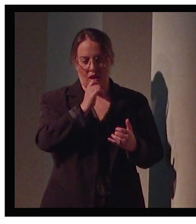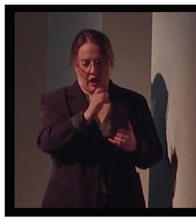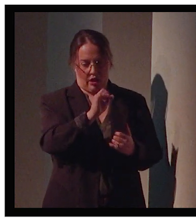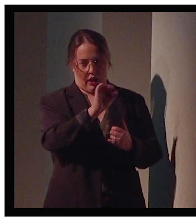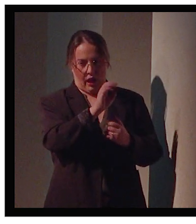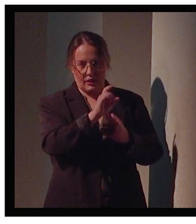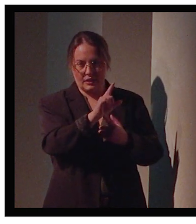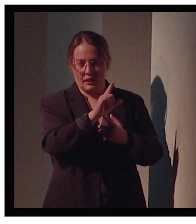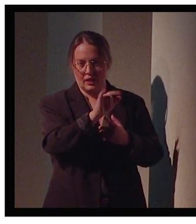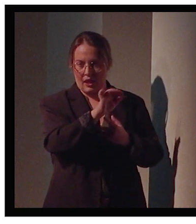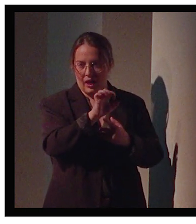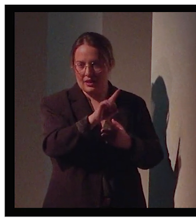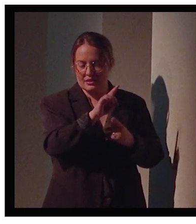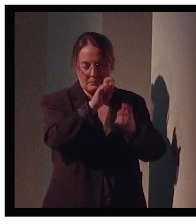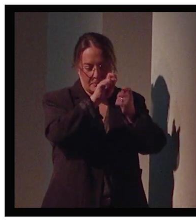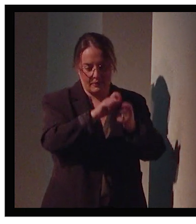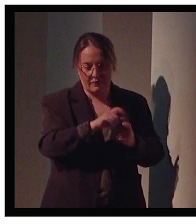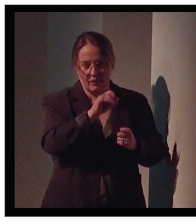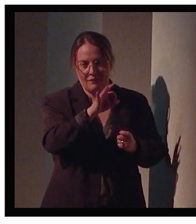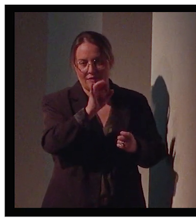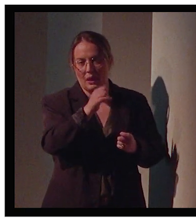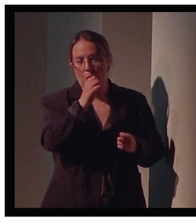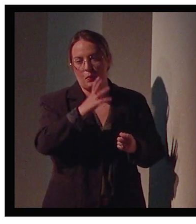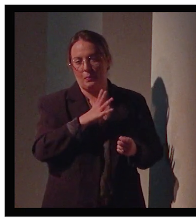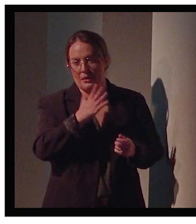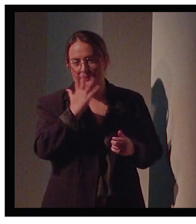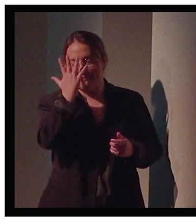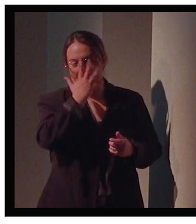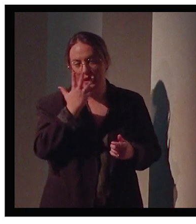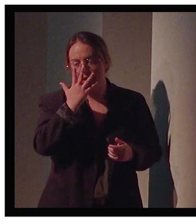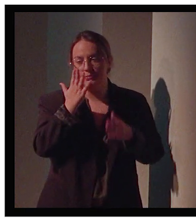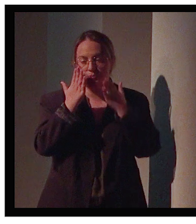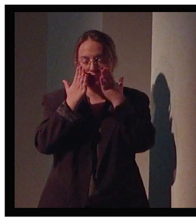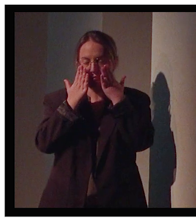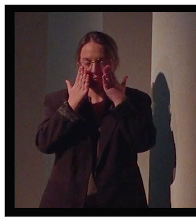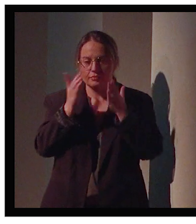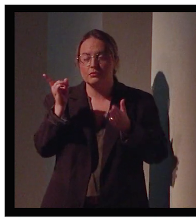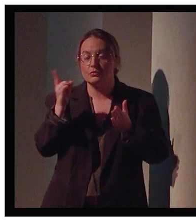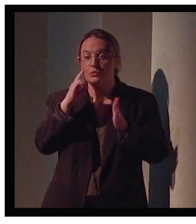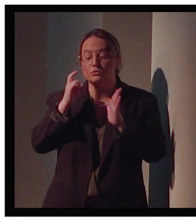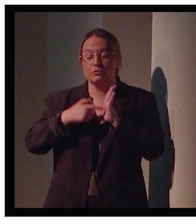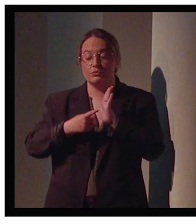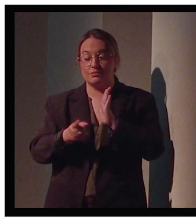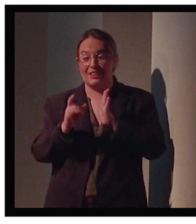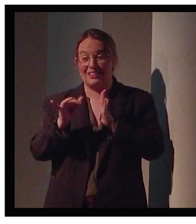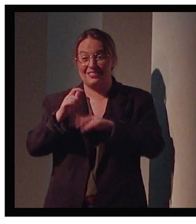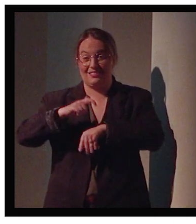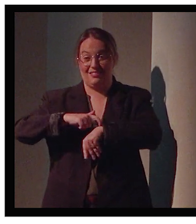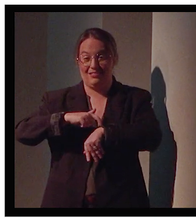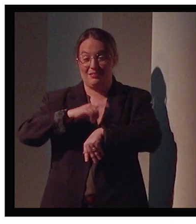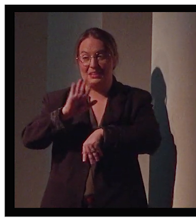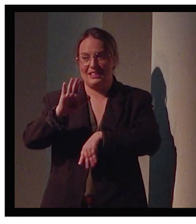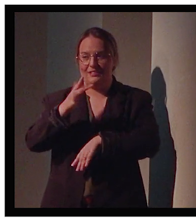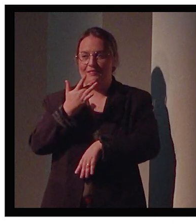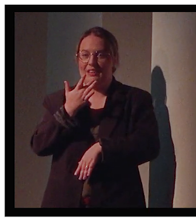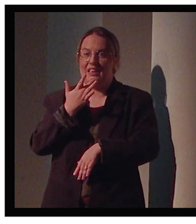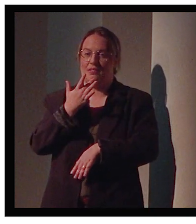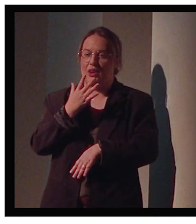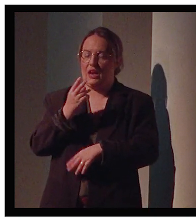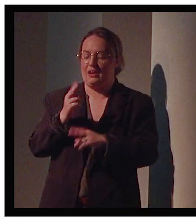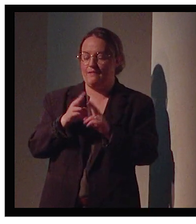non-idealized specificity of that woman's face. She was recognizable at the time as one of his favorite and